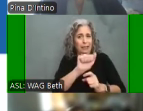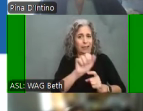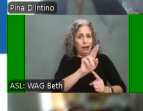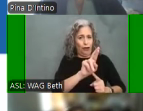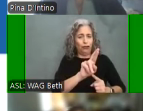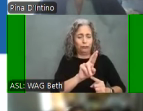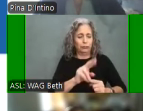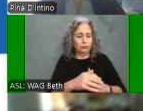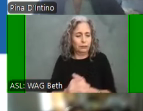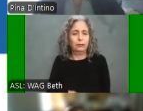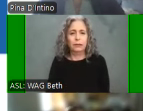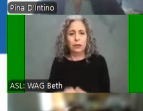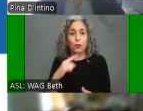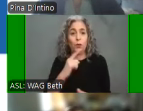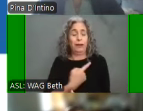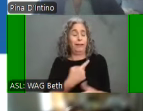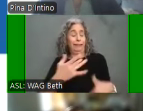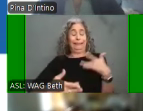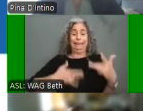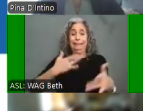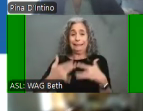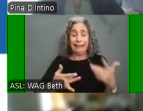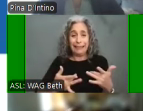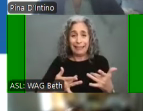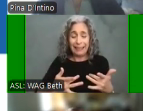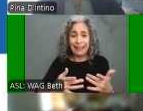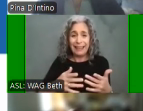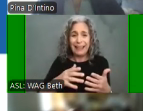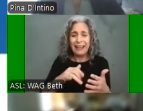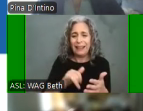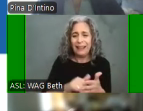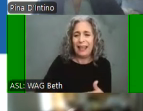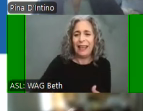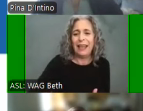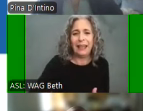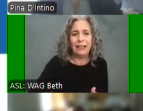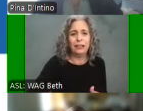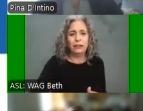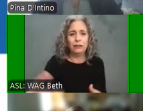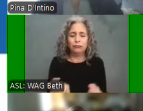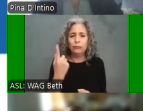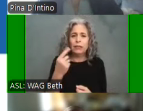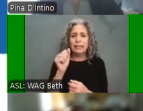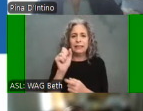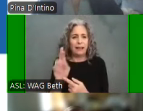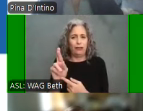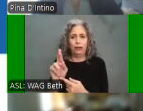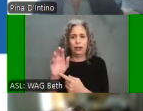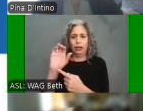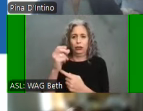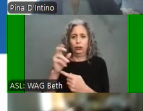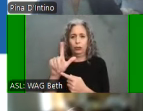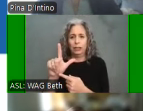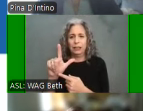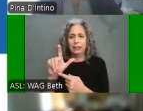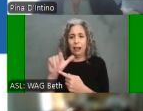SAR. We're very excited to have the Executive Director of SAR, Chris Law, with us